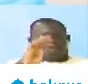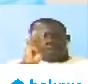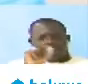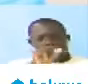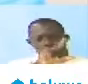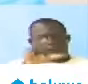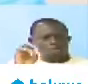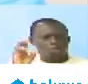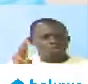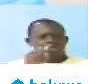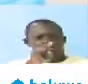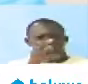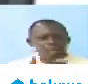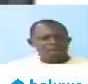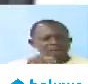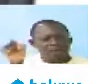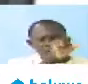names?